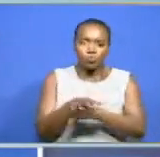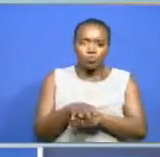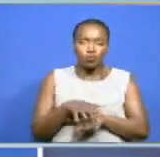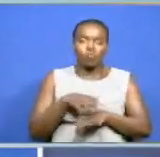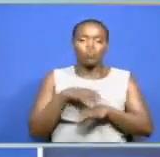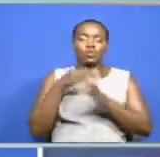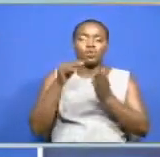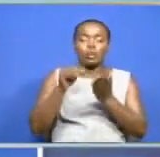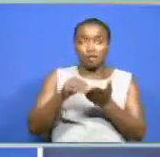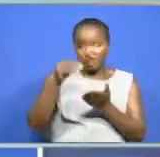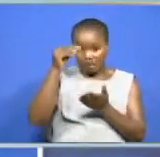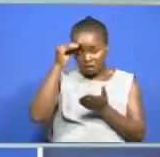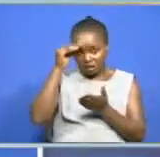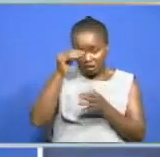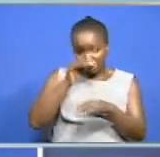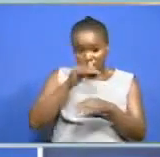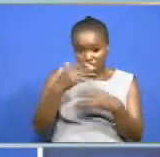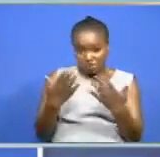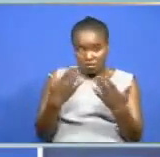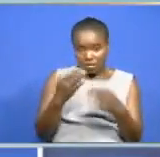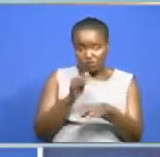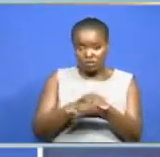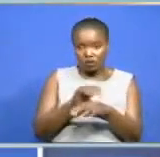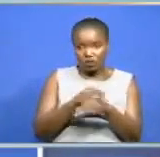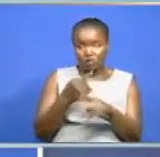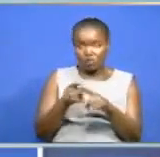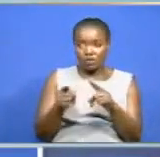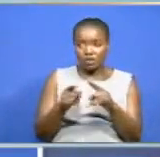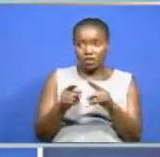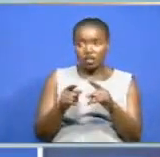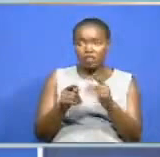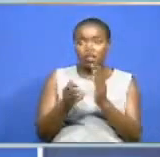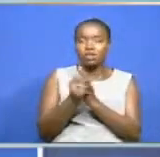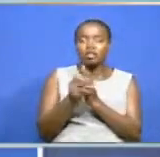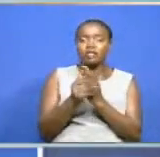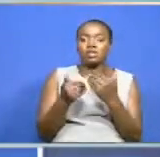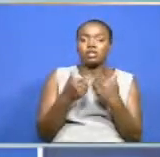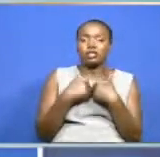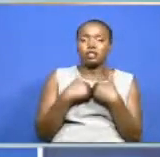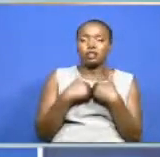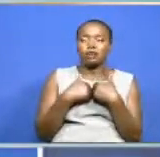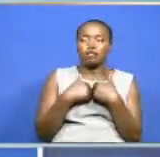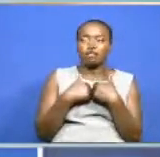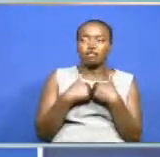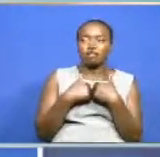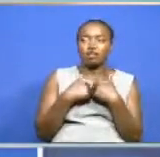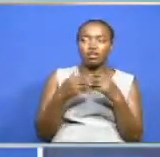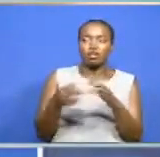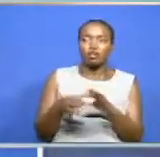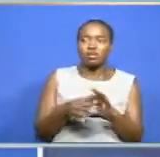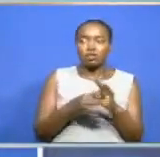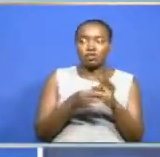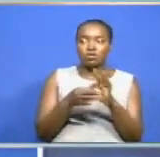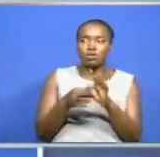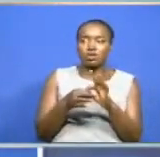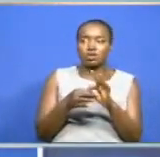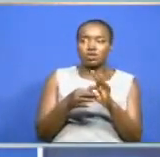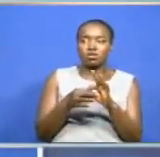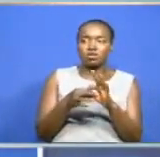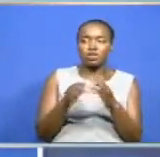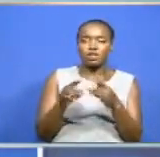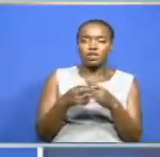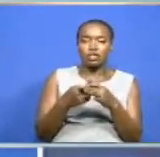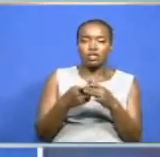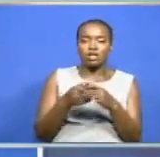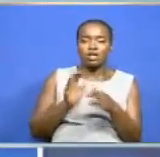to learn. It's good to have the papers, but most importantly, it's good to have the skills that are ingrained so that the cooperatives that are started